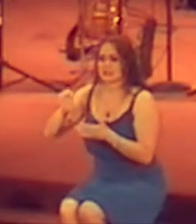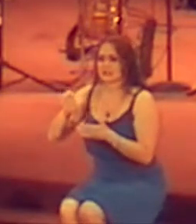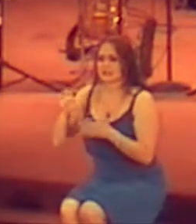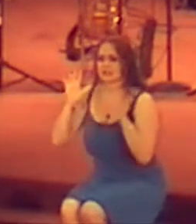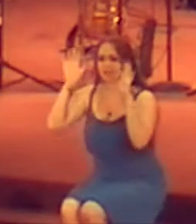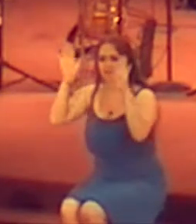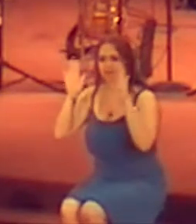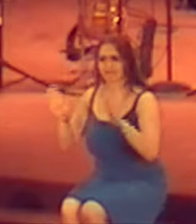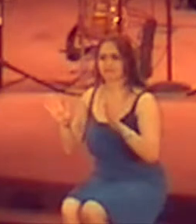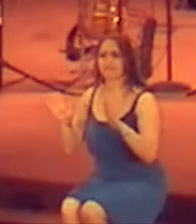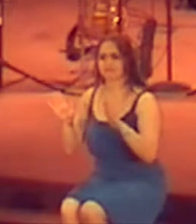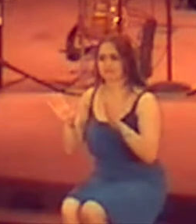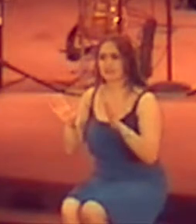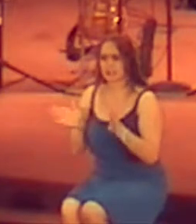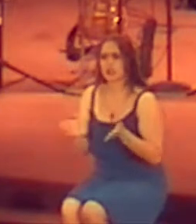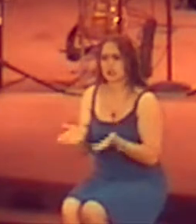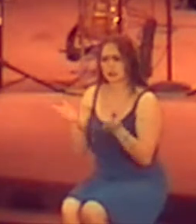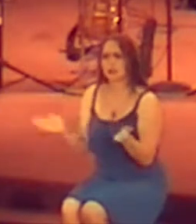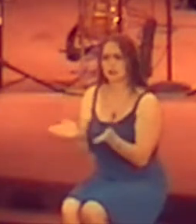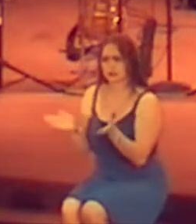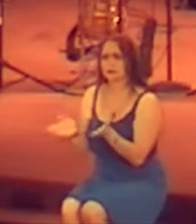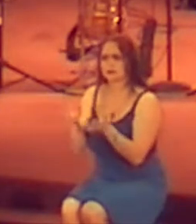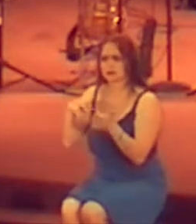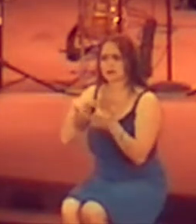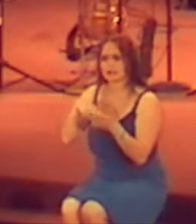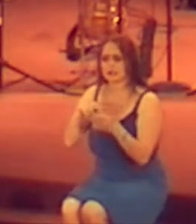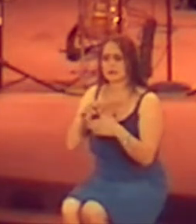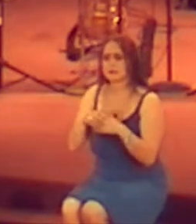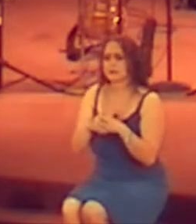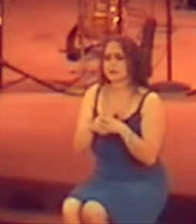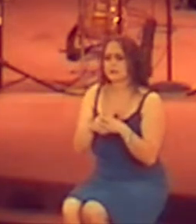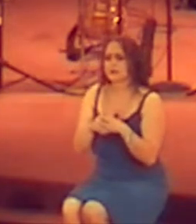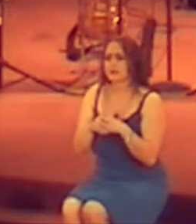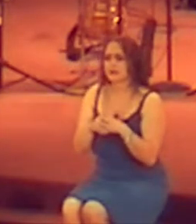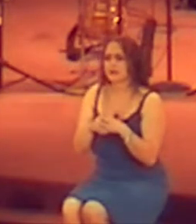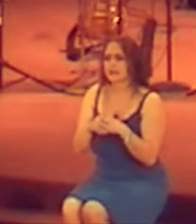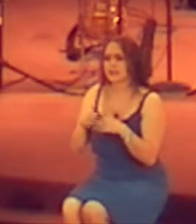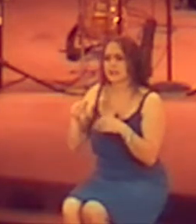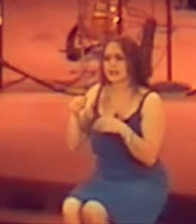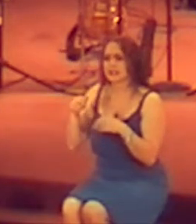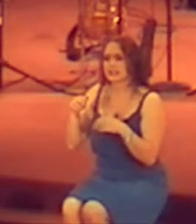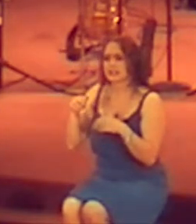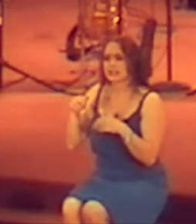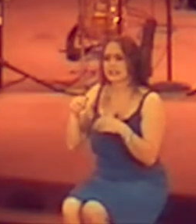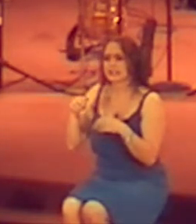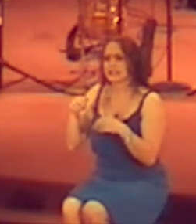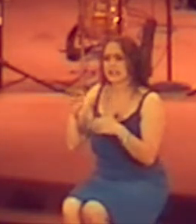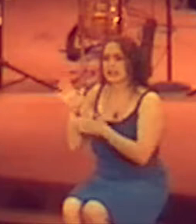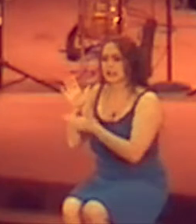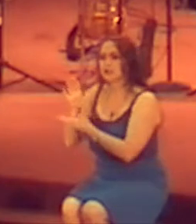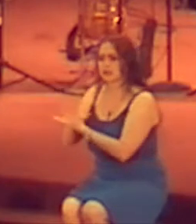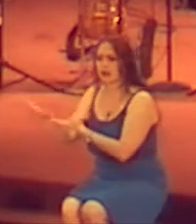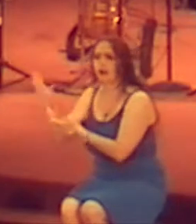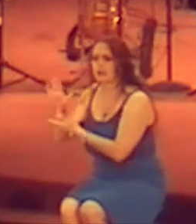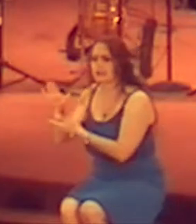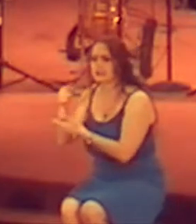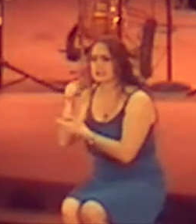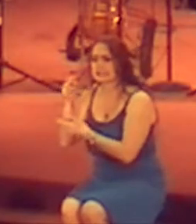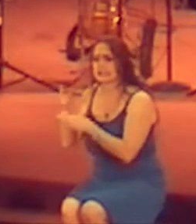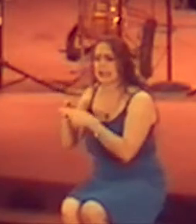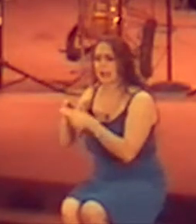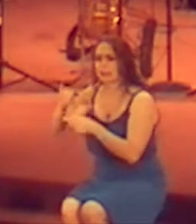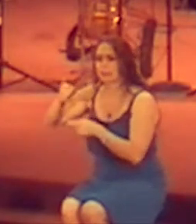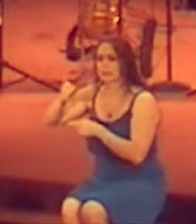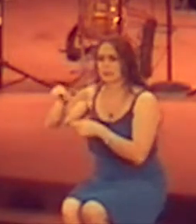I definitely encourage it. My professors over at the Bible college I'm at in Missouri, they call James the Proverbs of the New Testament just because it's just so rich